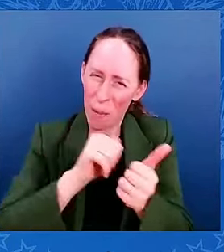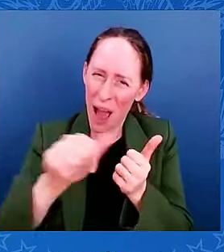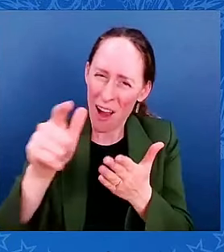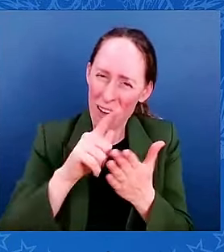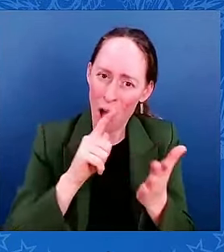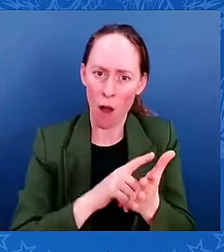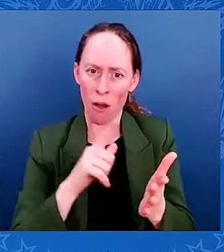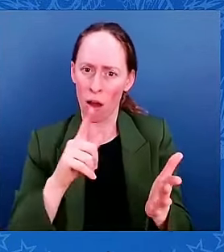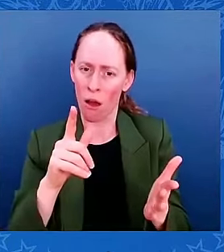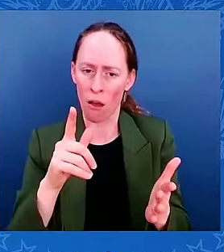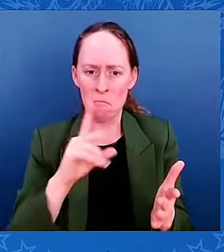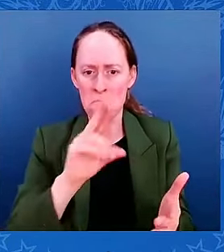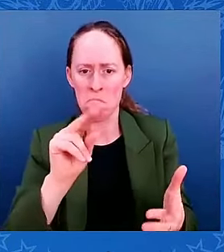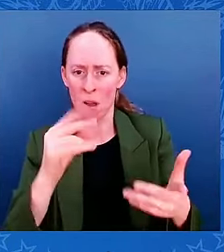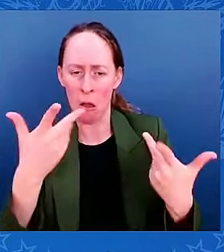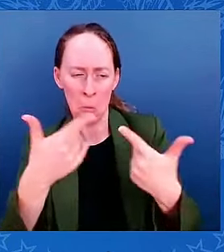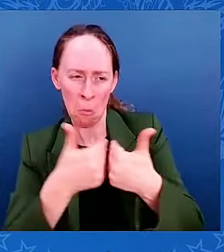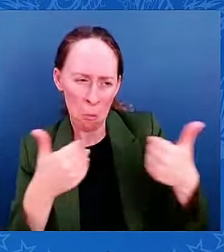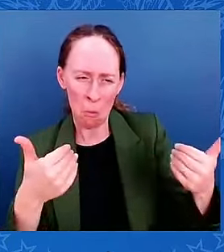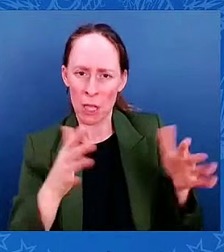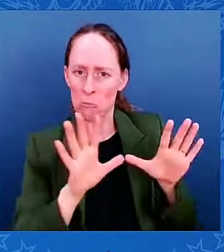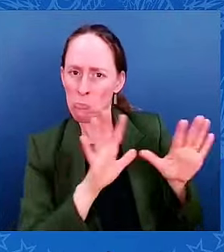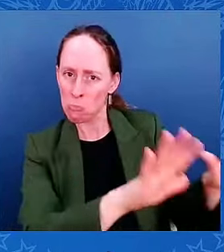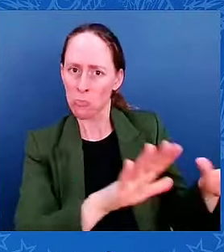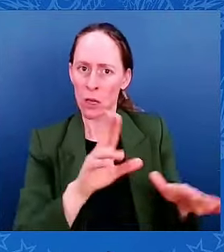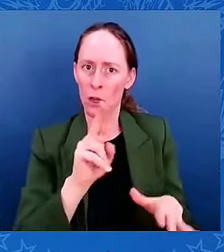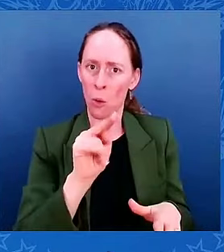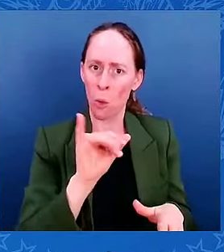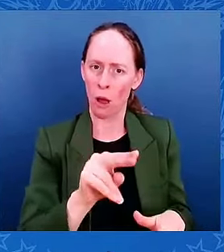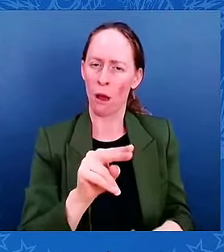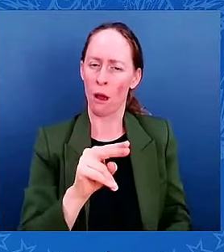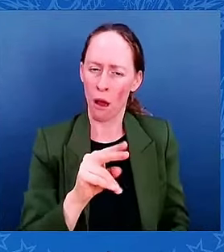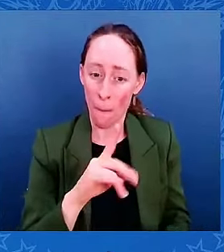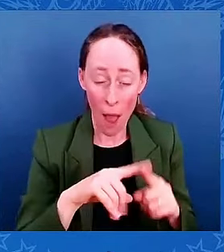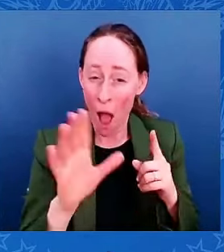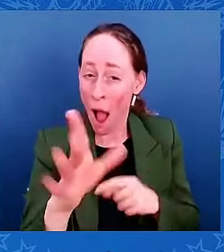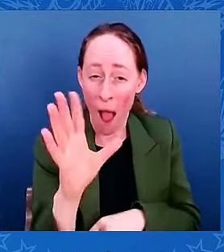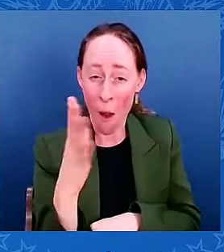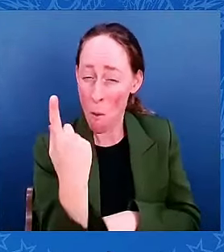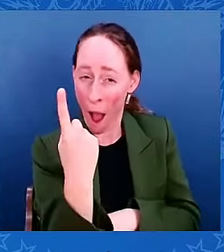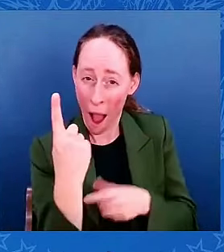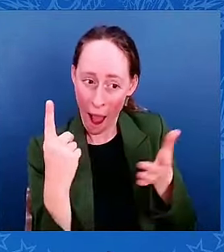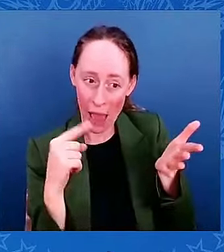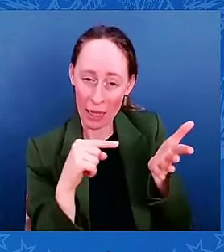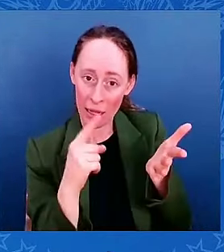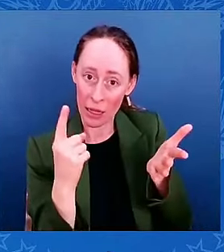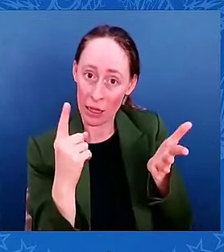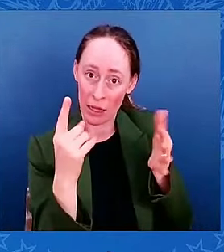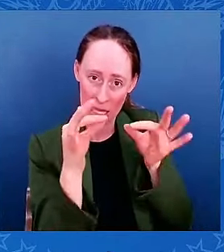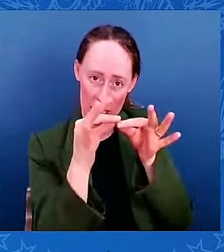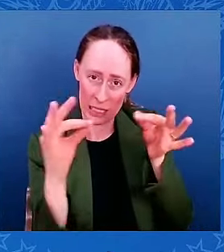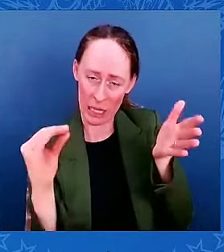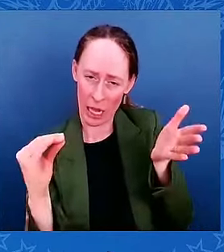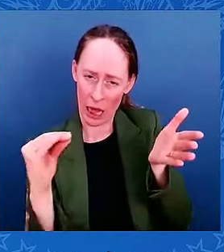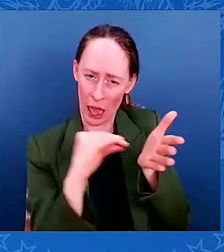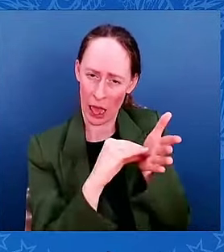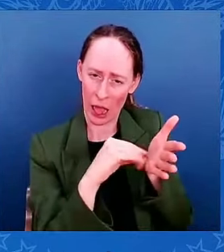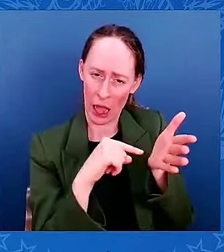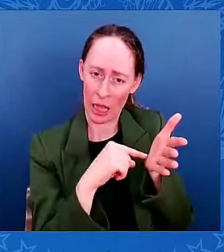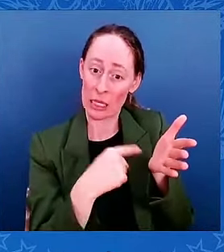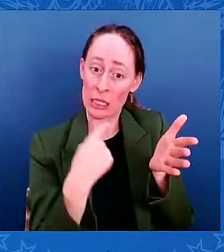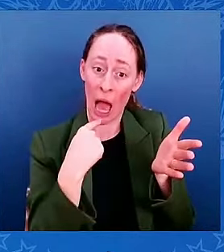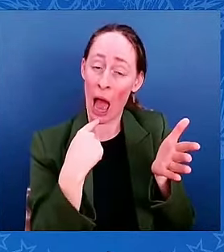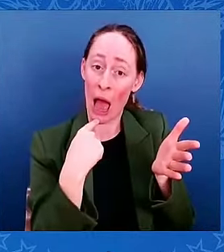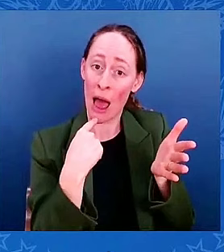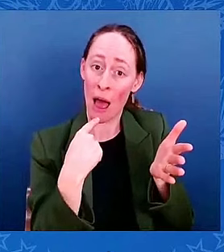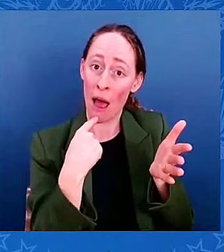had a provision that no one paid much attention to, that every penny a president is authorized to spend on any project that the Congress gives the